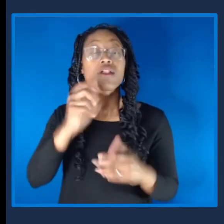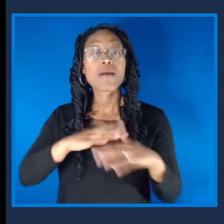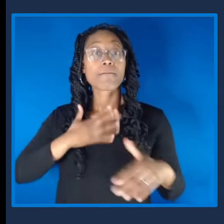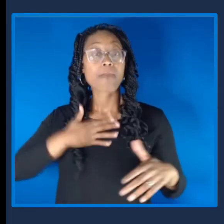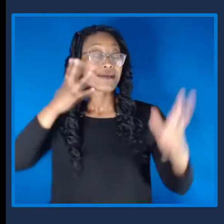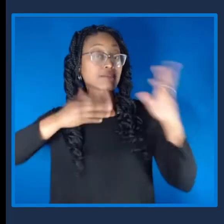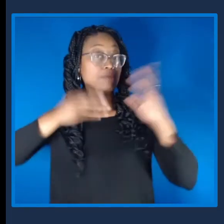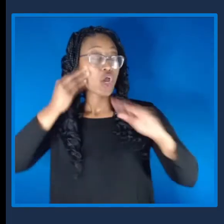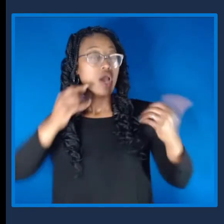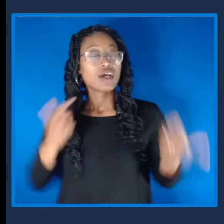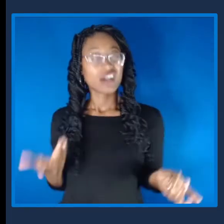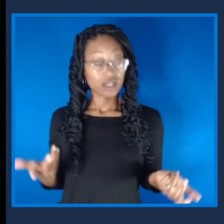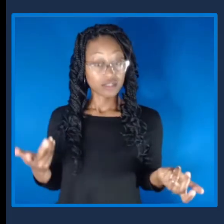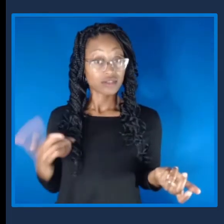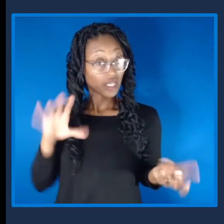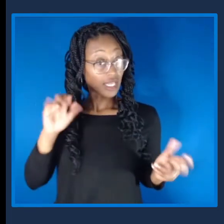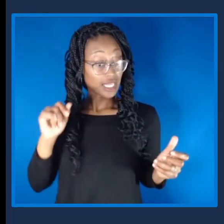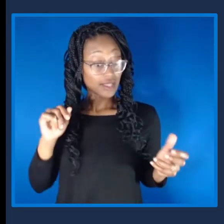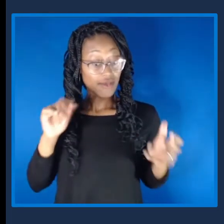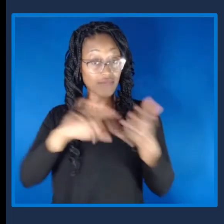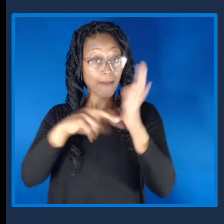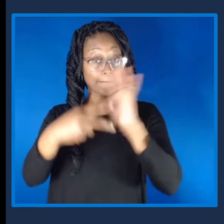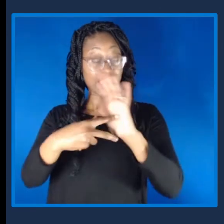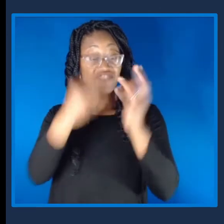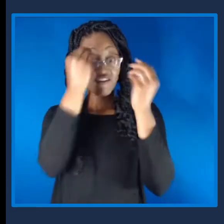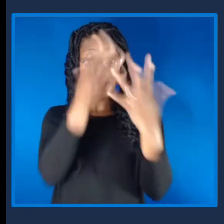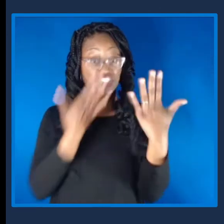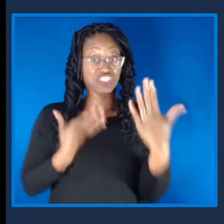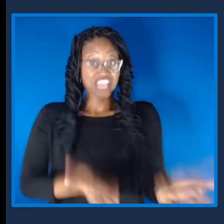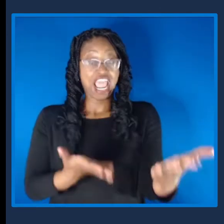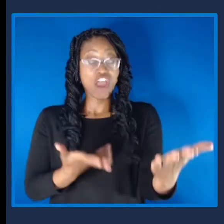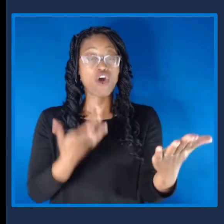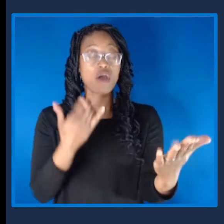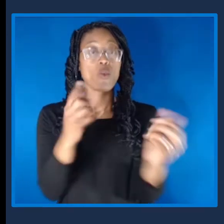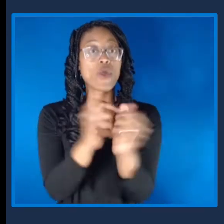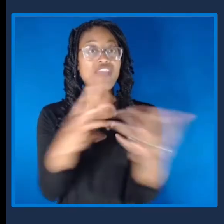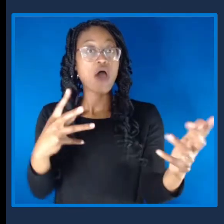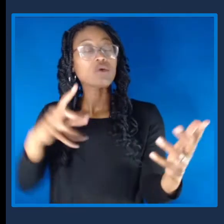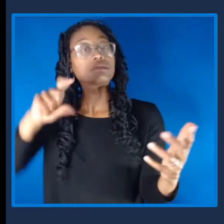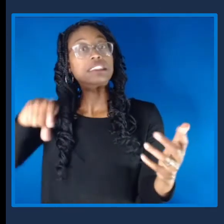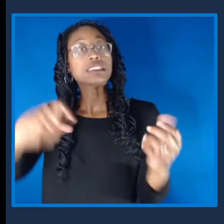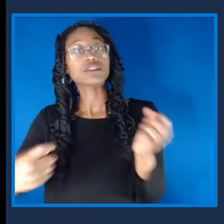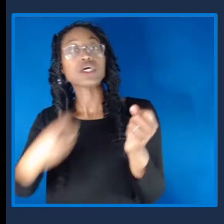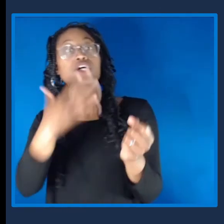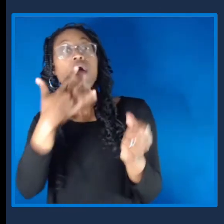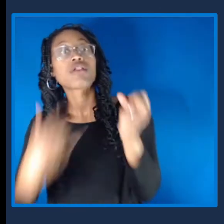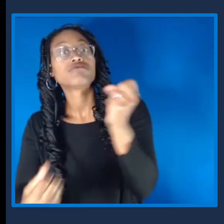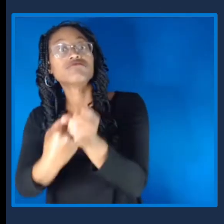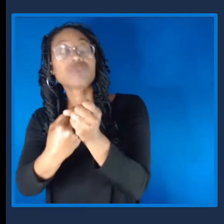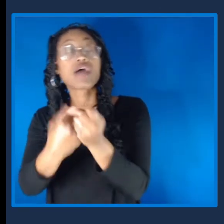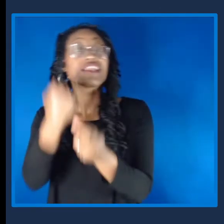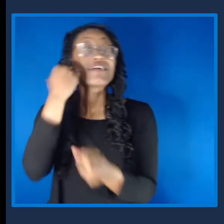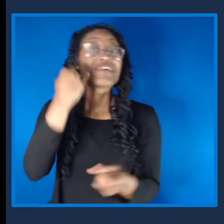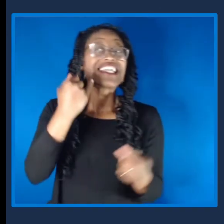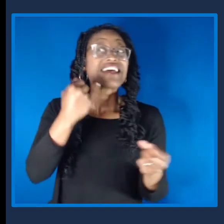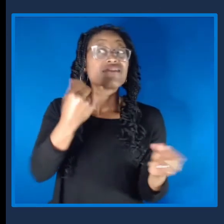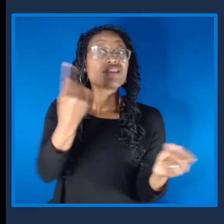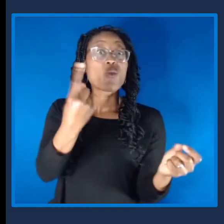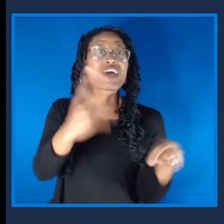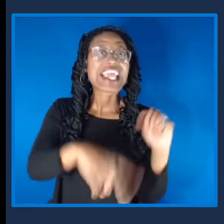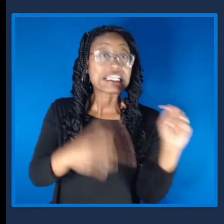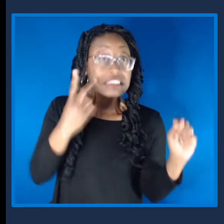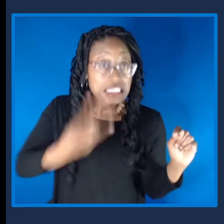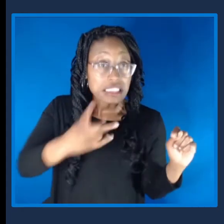experience, have I communicated color in a way that provides meaning, so that if somebody can't perceive this color, that they